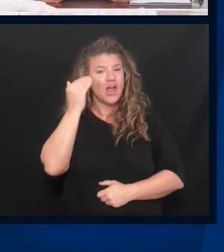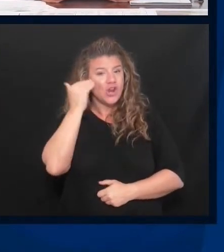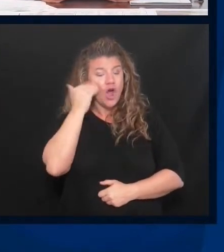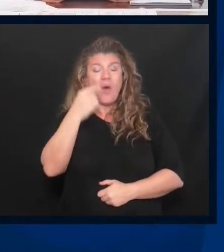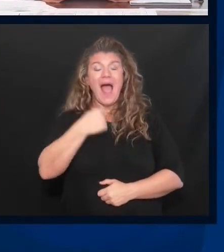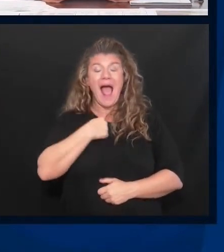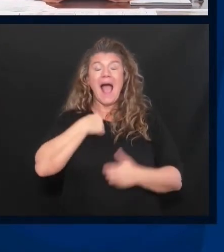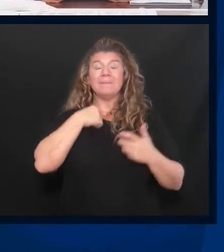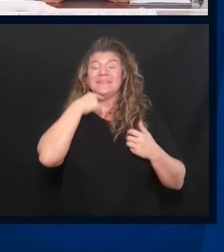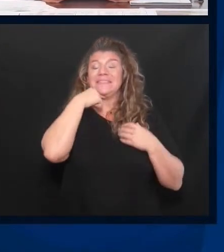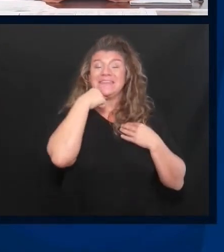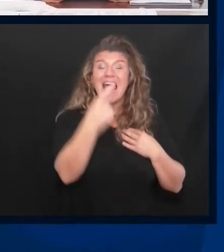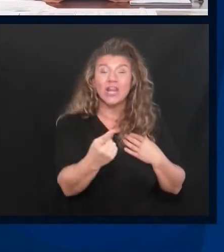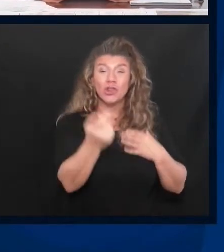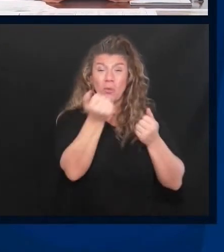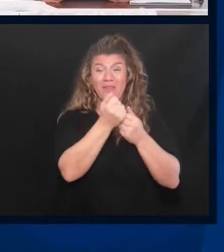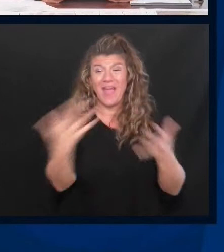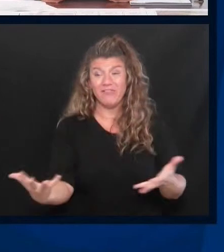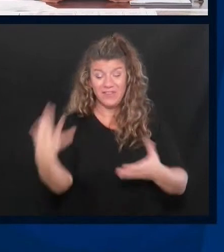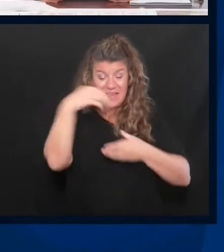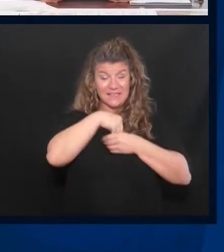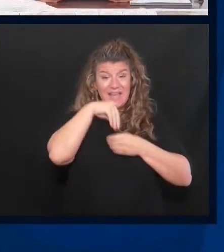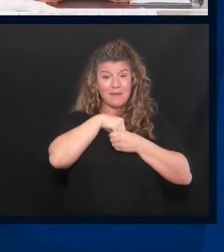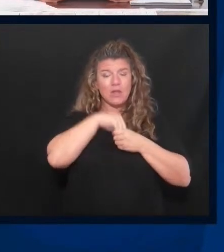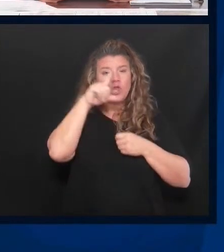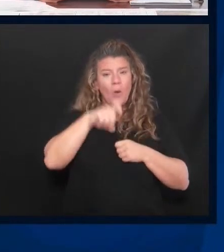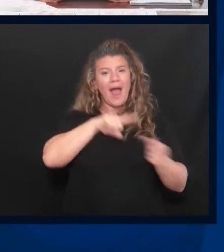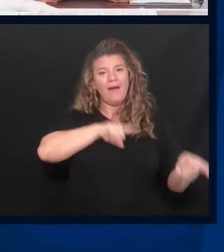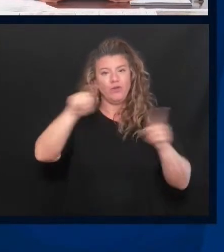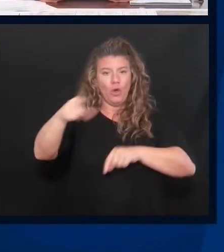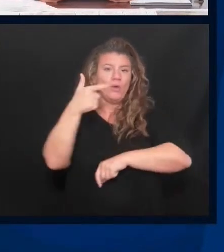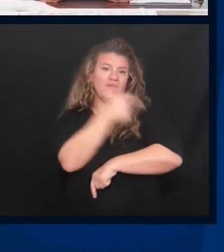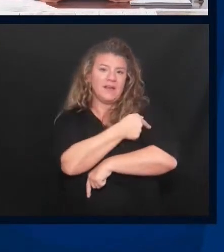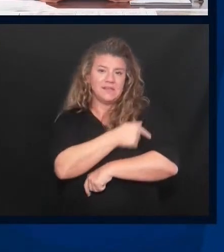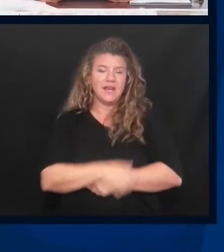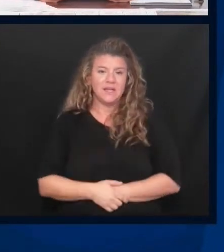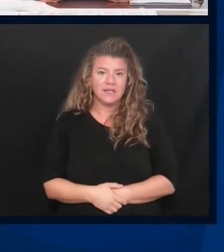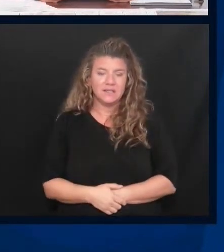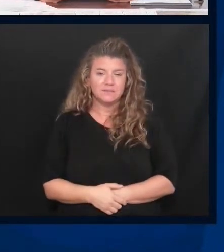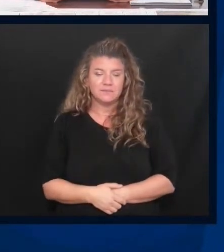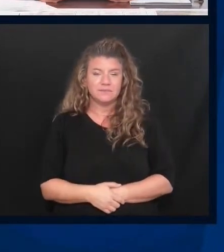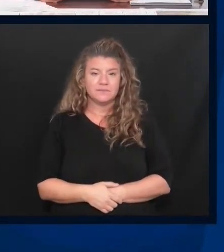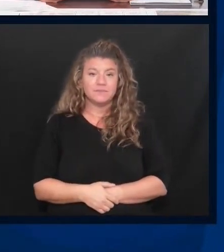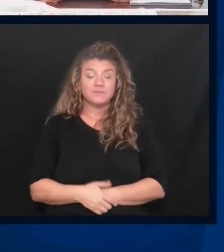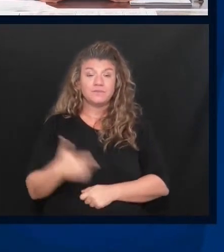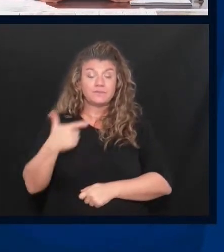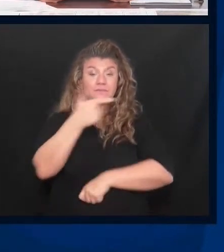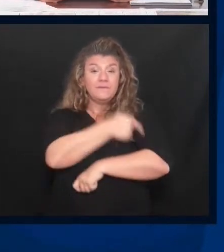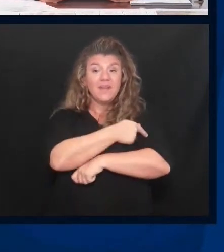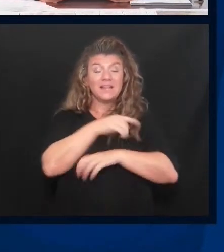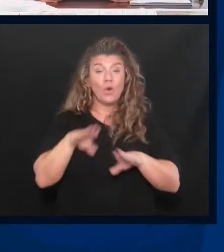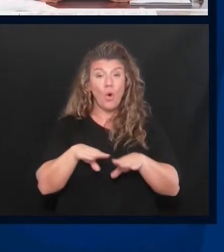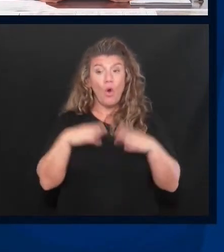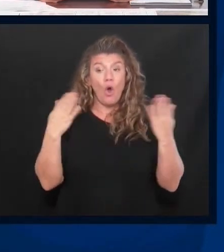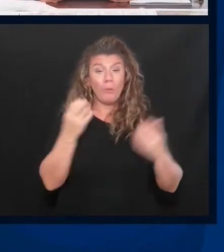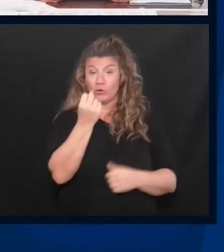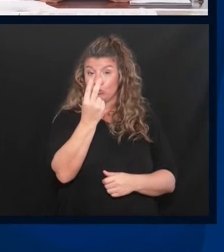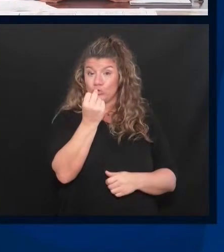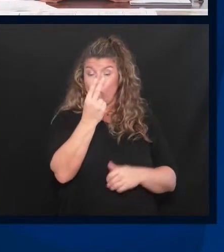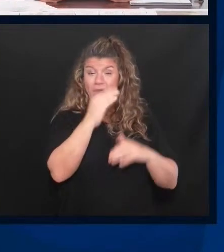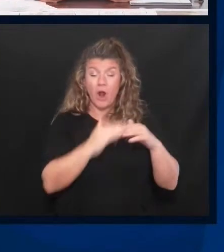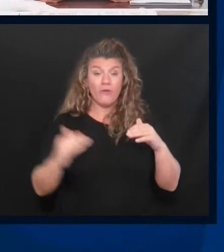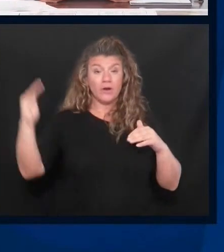am telling you with all in me, you got to go get vaccinated. The vaccine eligibility is 12 and